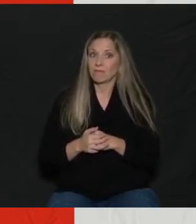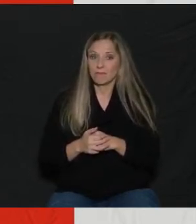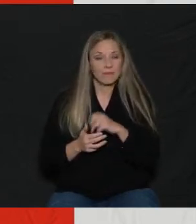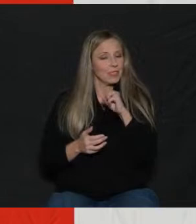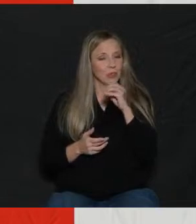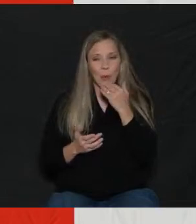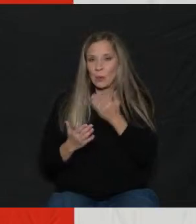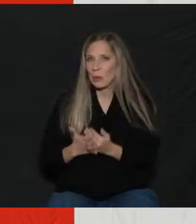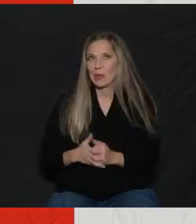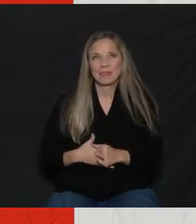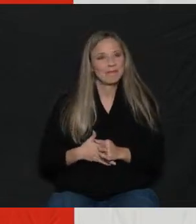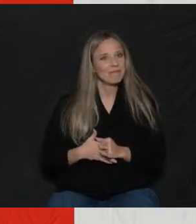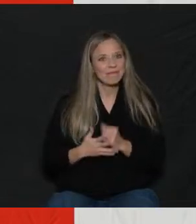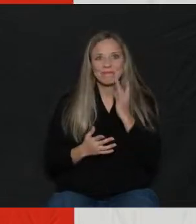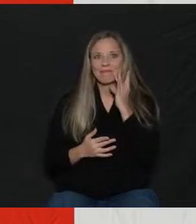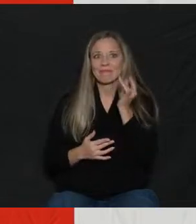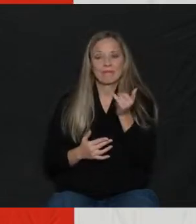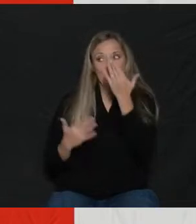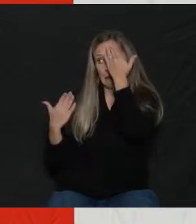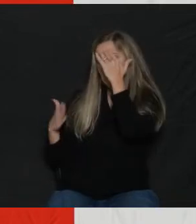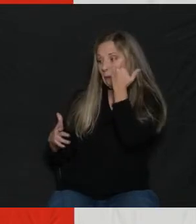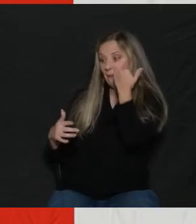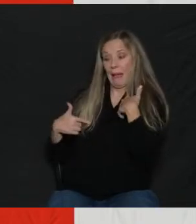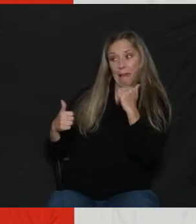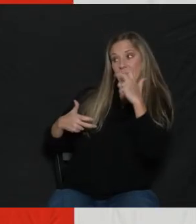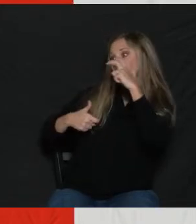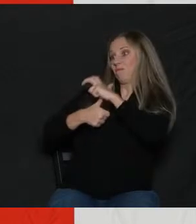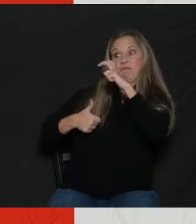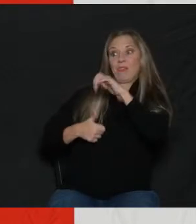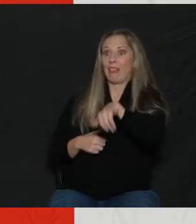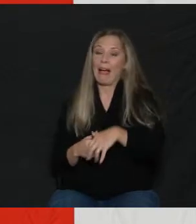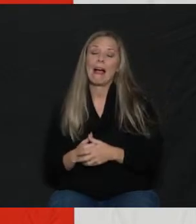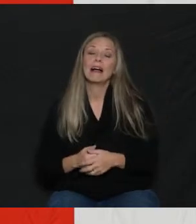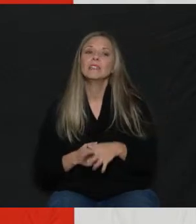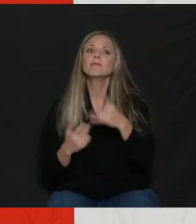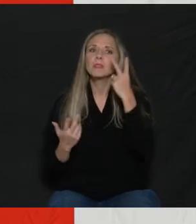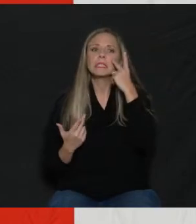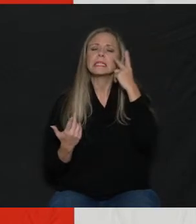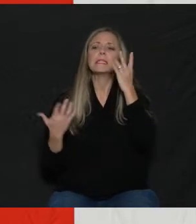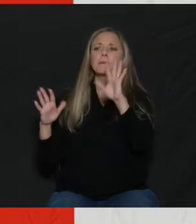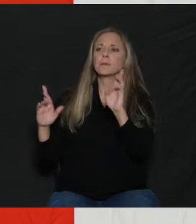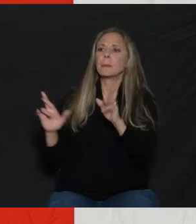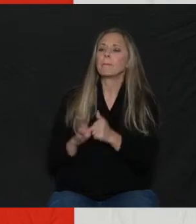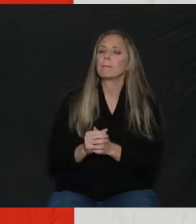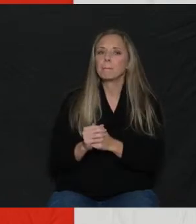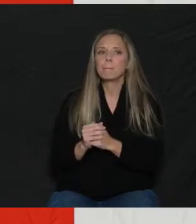So good. I don't know if I can top that in your head. All right, let's see. No, it's okay. Let's see.